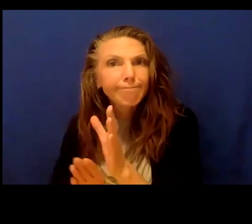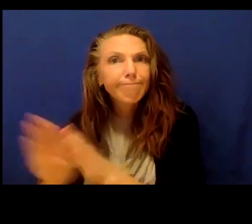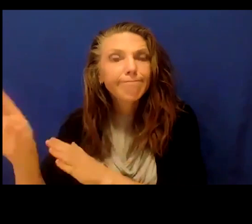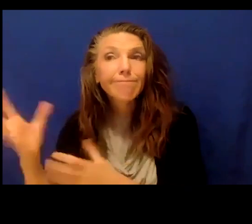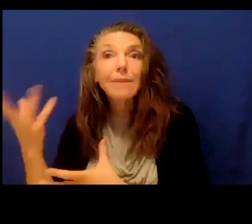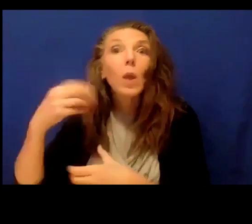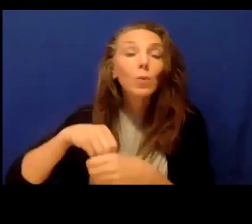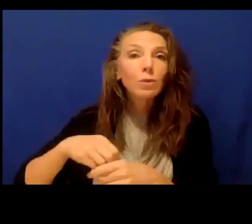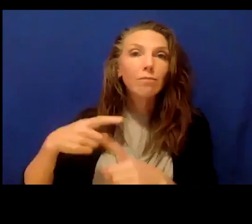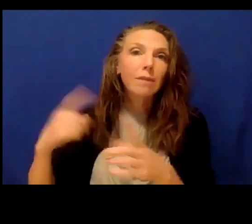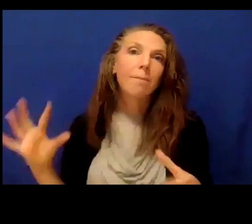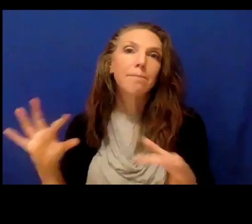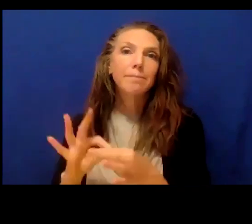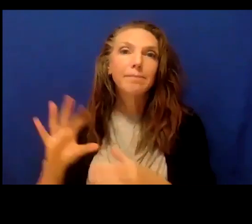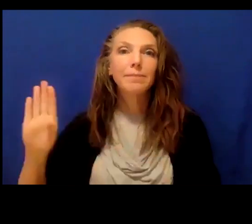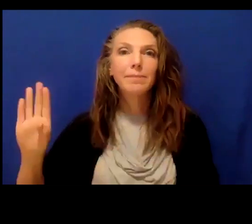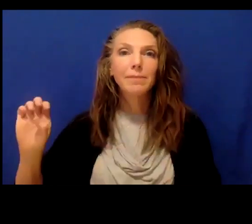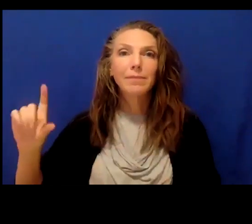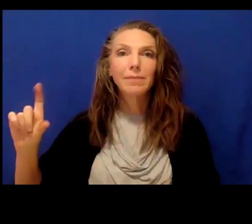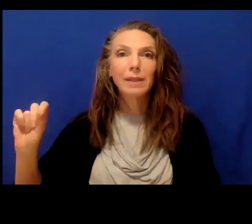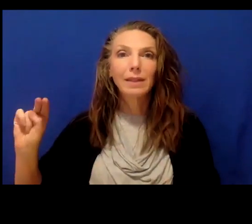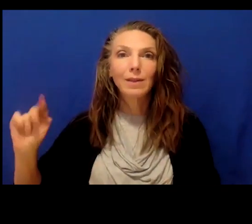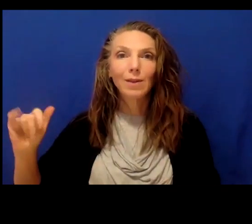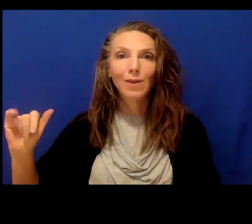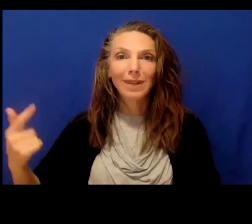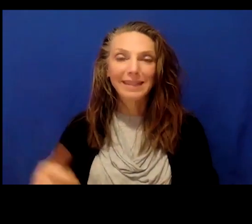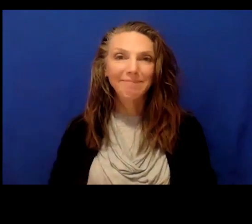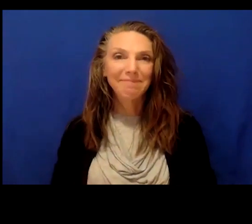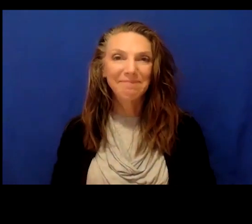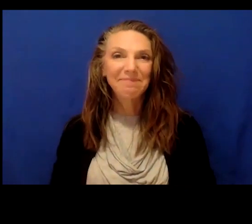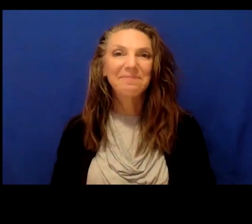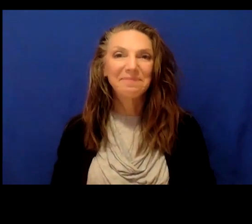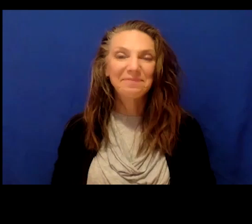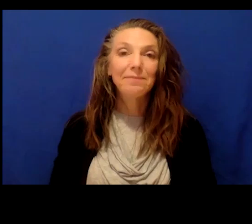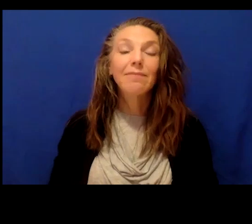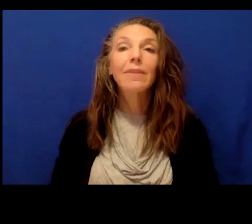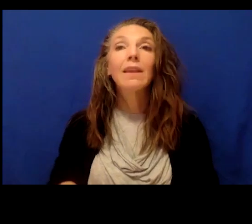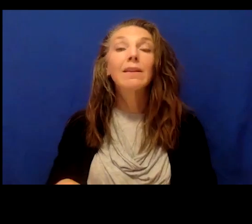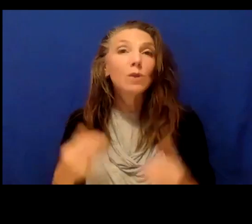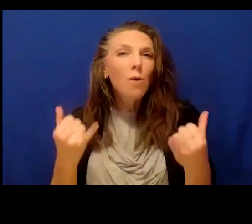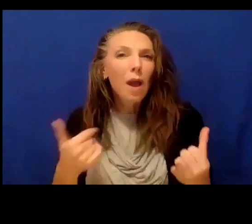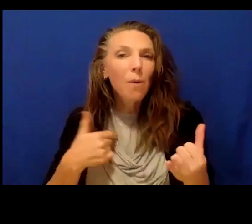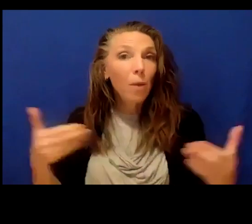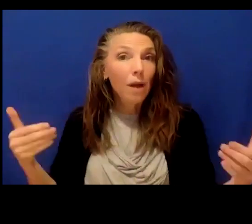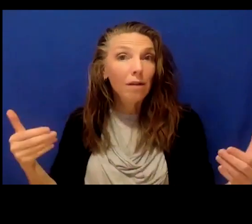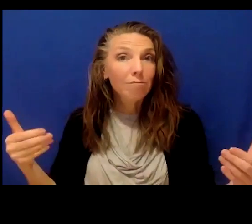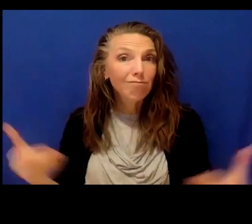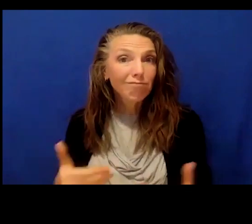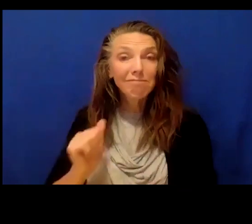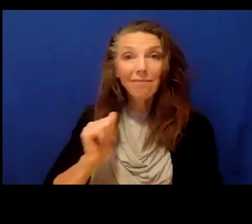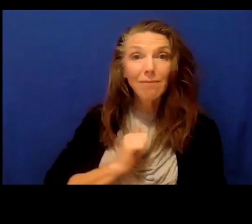belonging. And as I introduce myself right here, I would invite you to